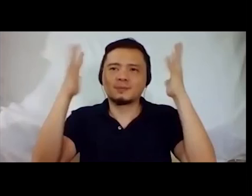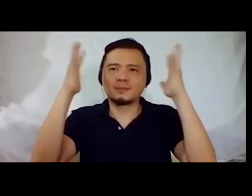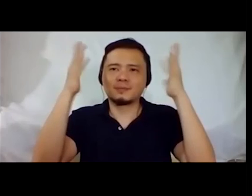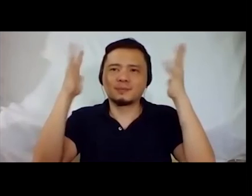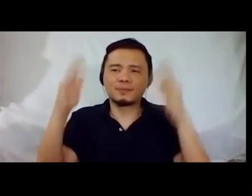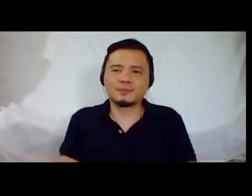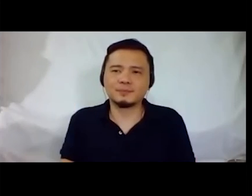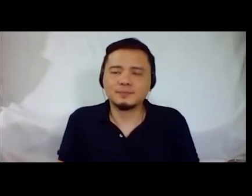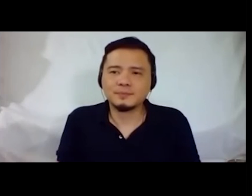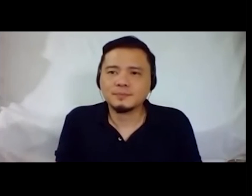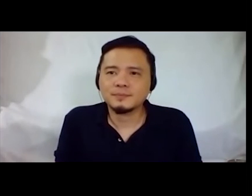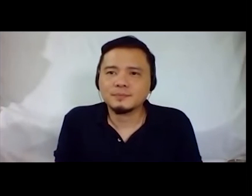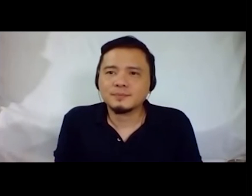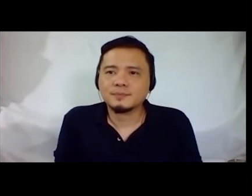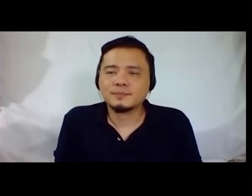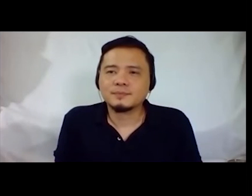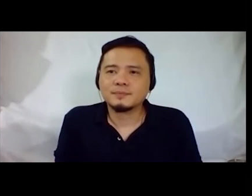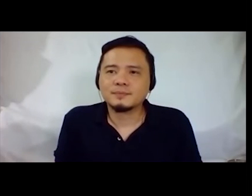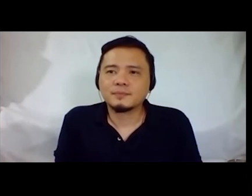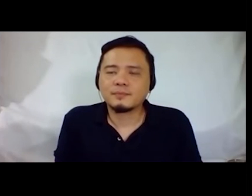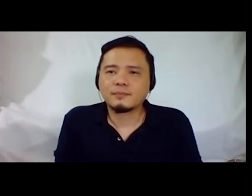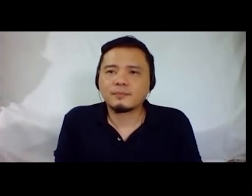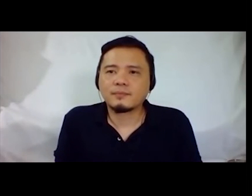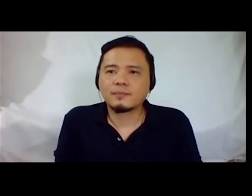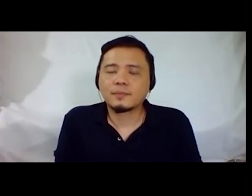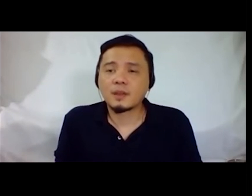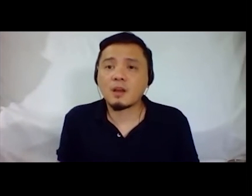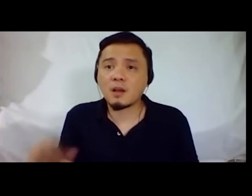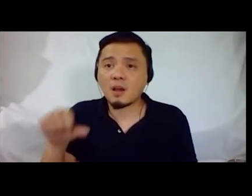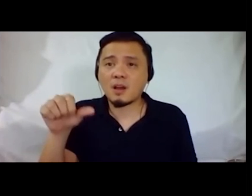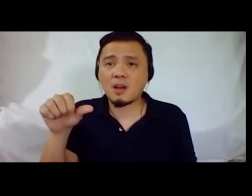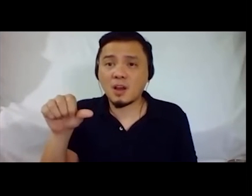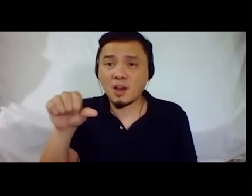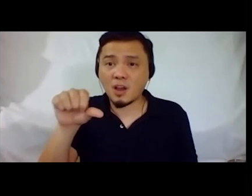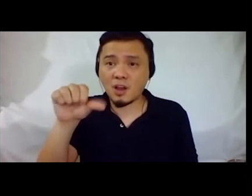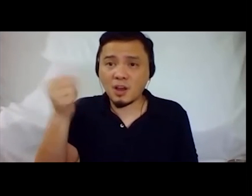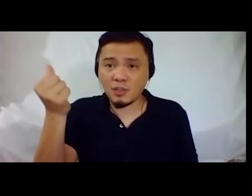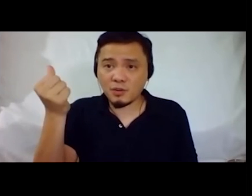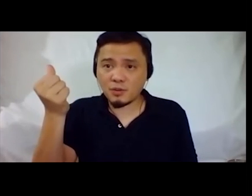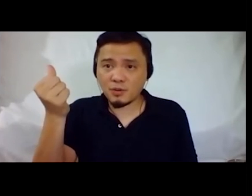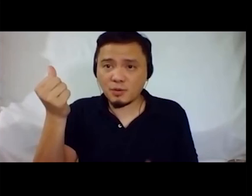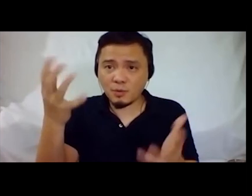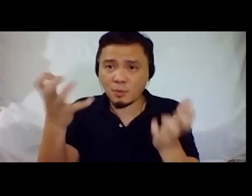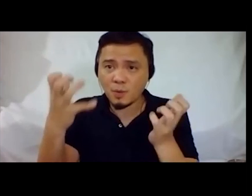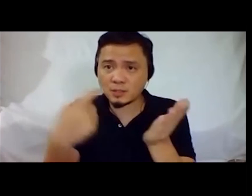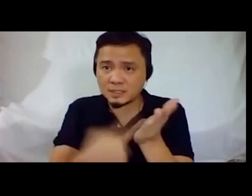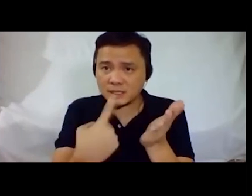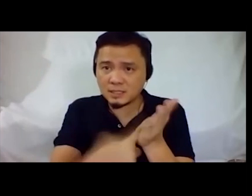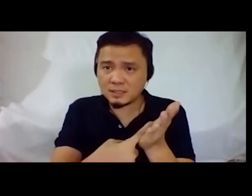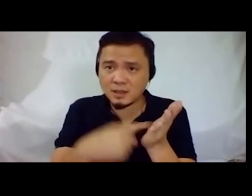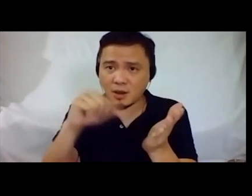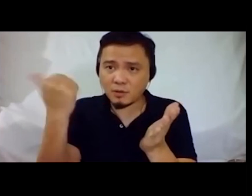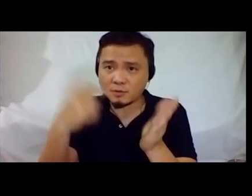So I think unless you have any other things to discuss with me,